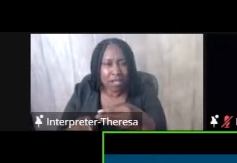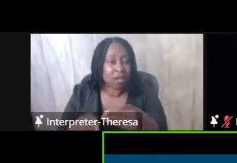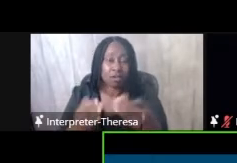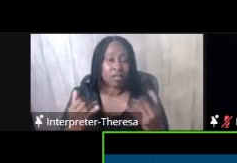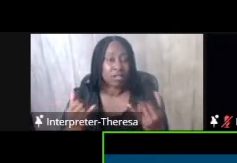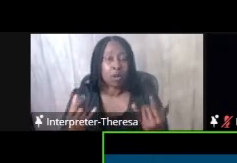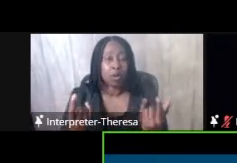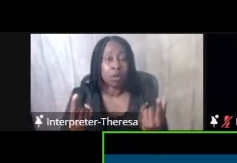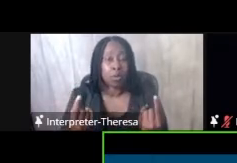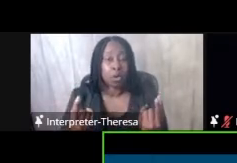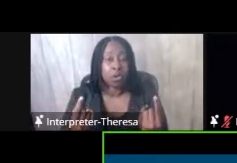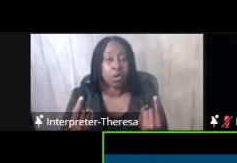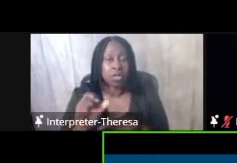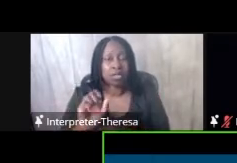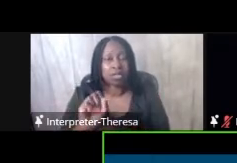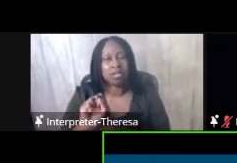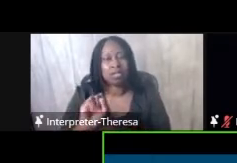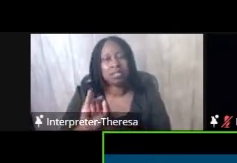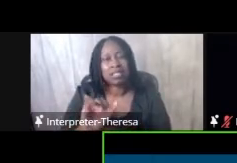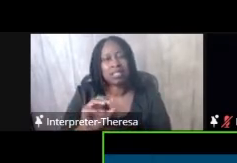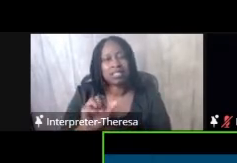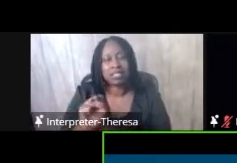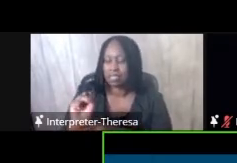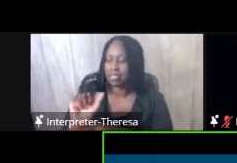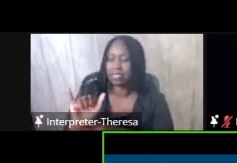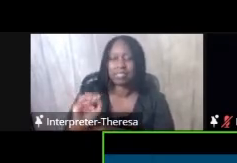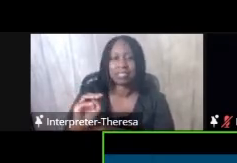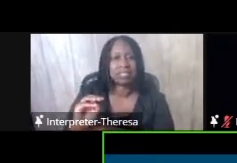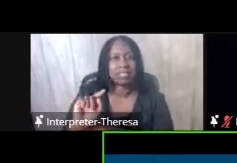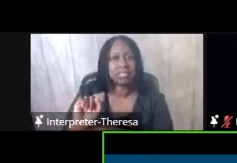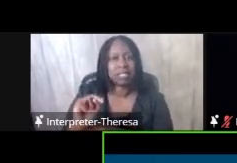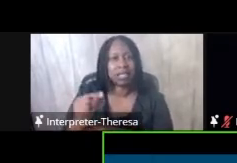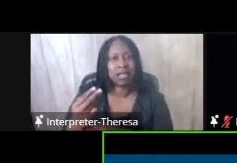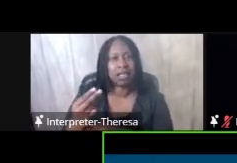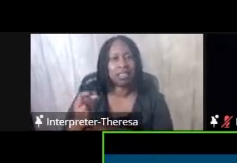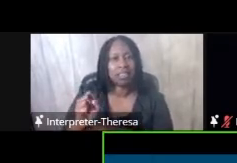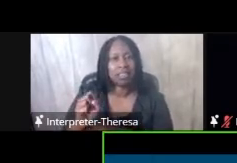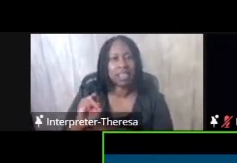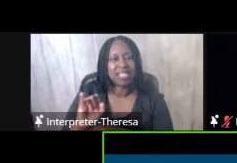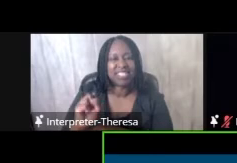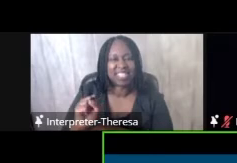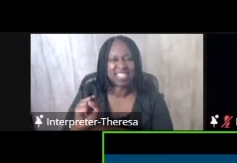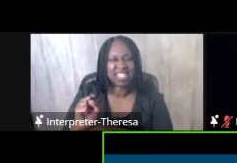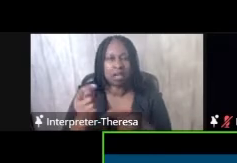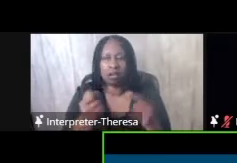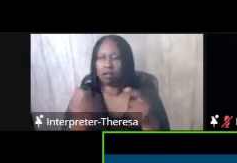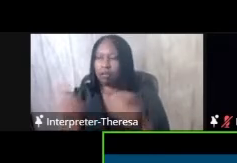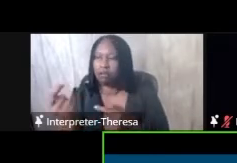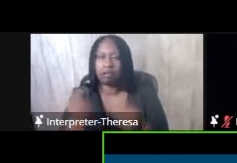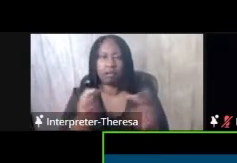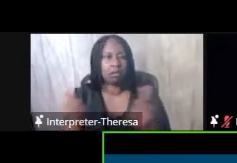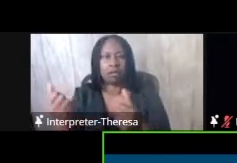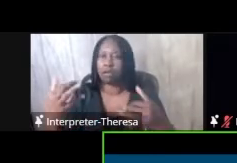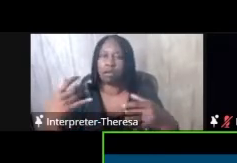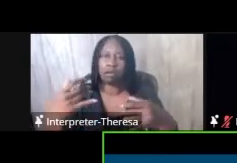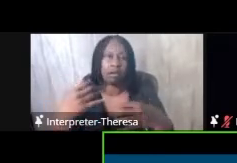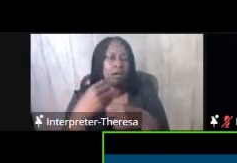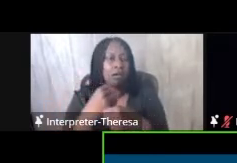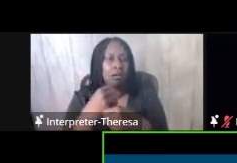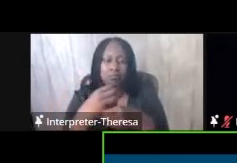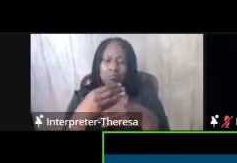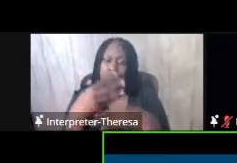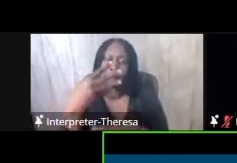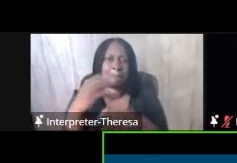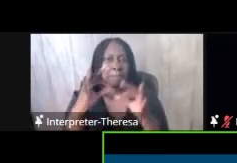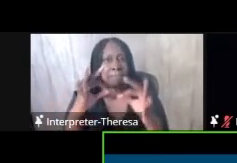we've done our best to offer you kind of step-by-step processes to follow. But it's important that you remember two things. One is